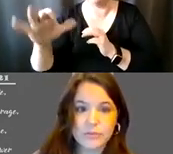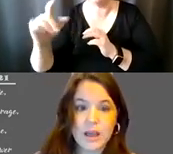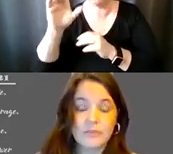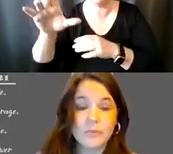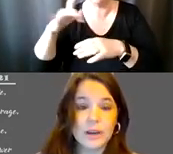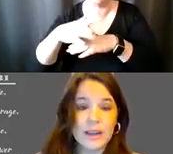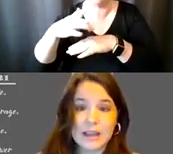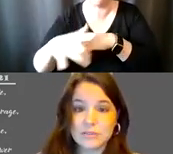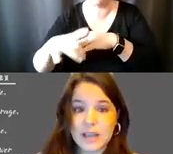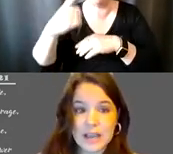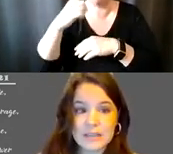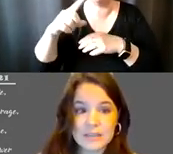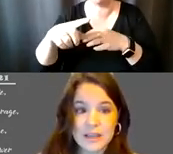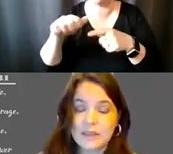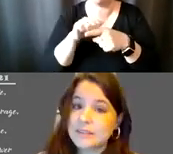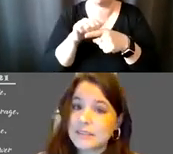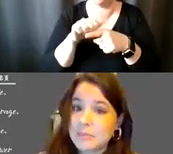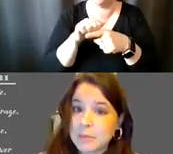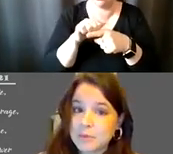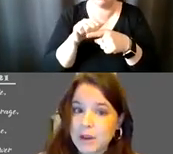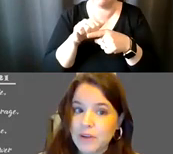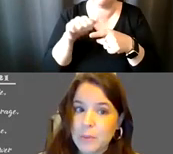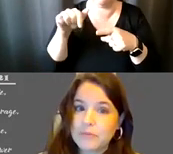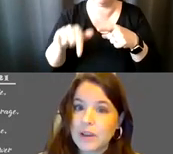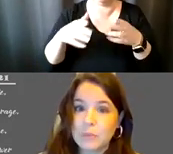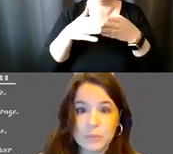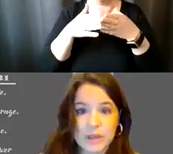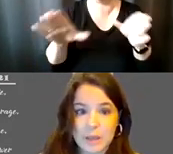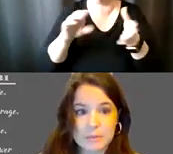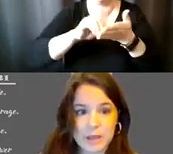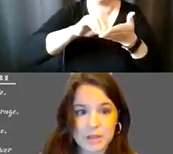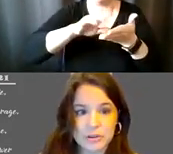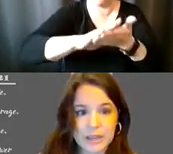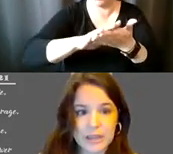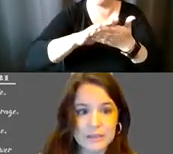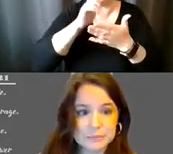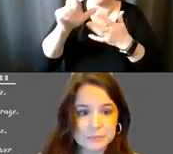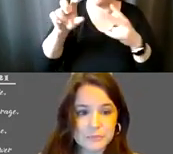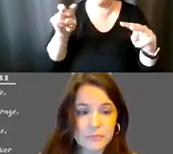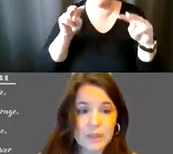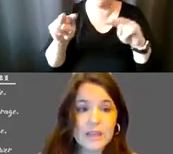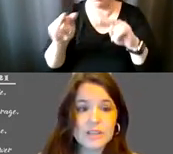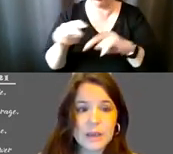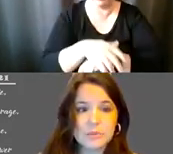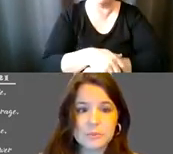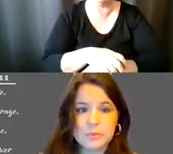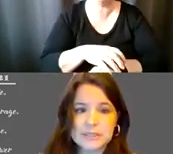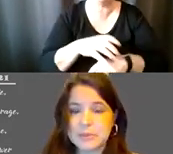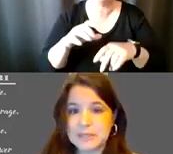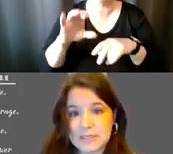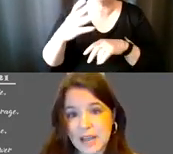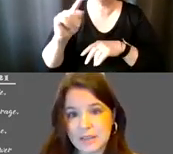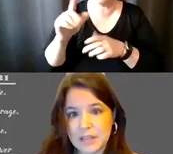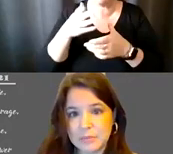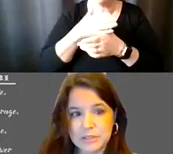available for an exercise. This is a public record, however, and we will not be monitoring it. And chat between